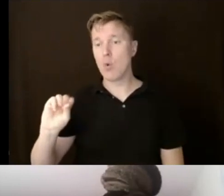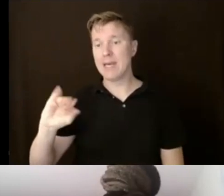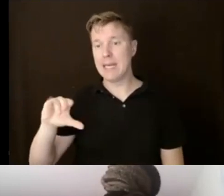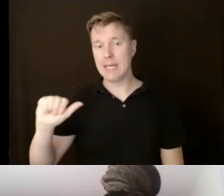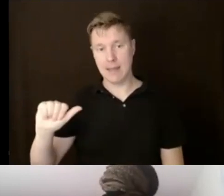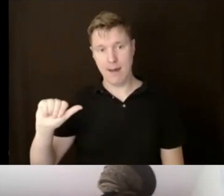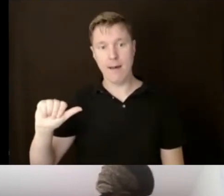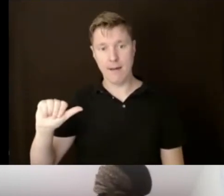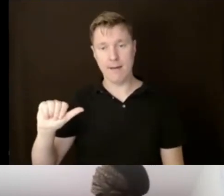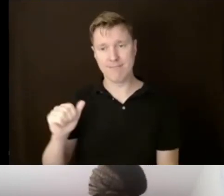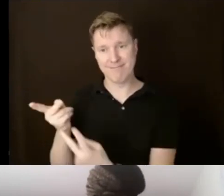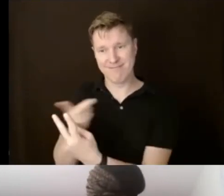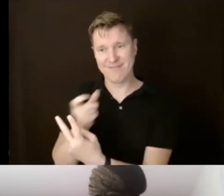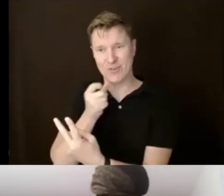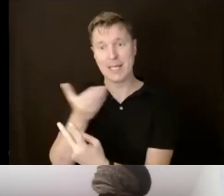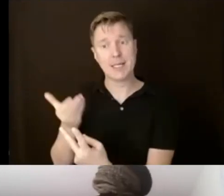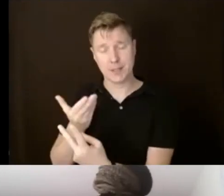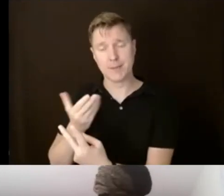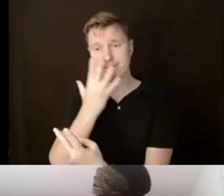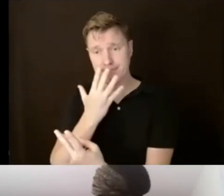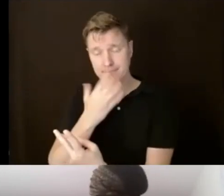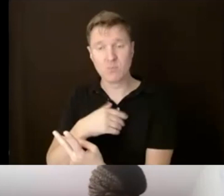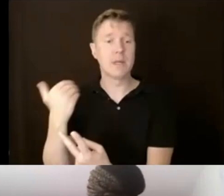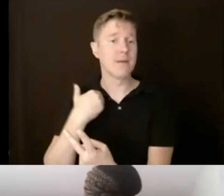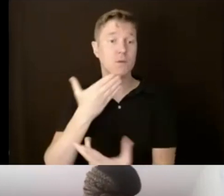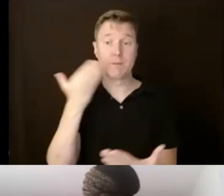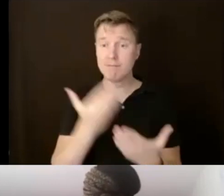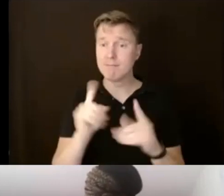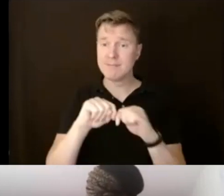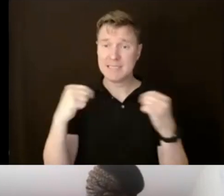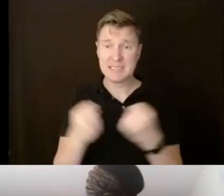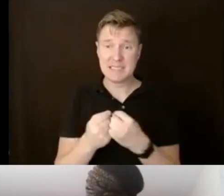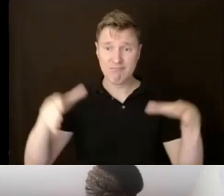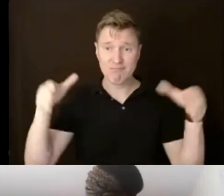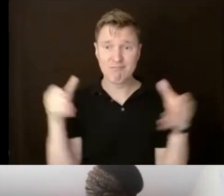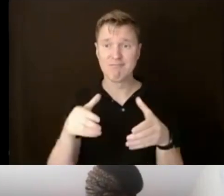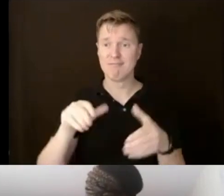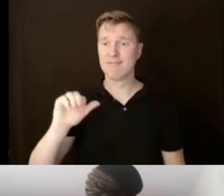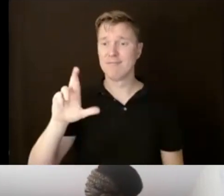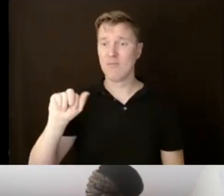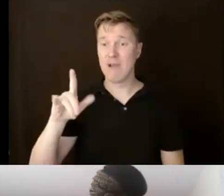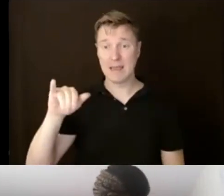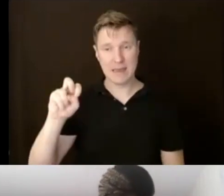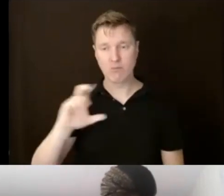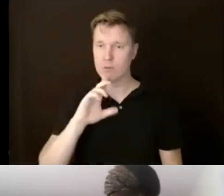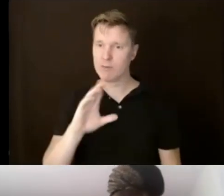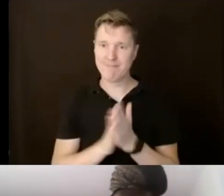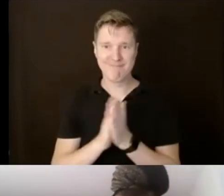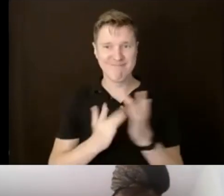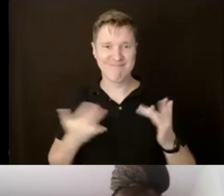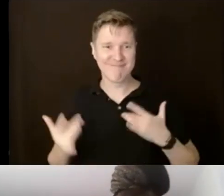So we have a great team at Reliance, and we're excited to share with you our work, what we're doing,